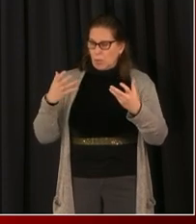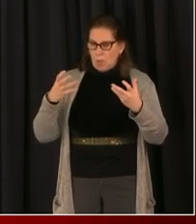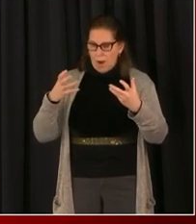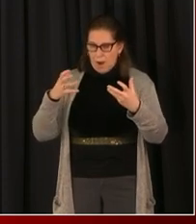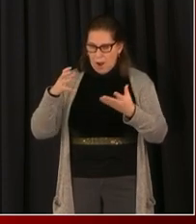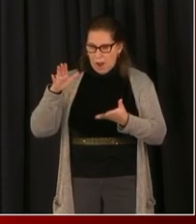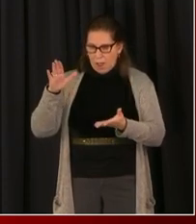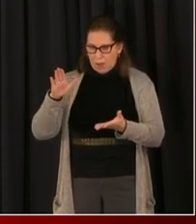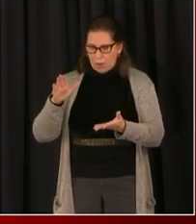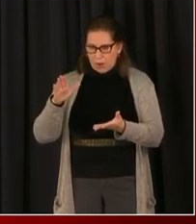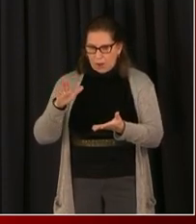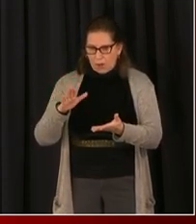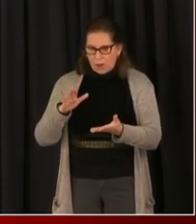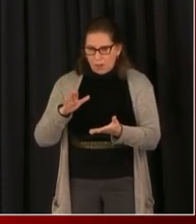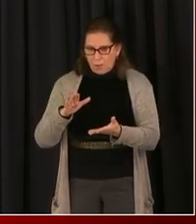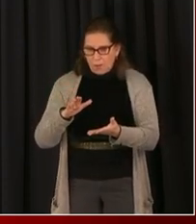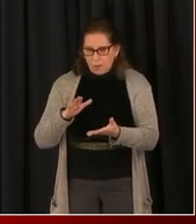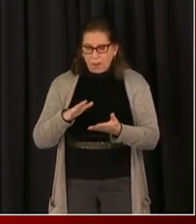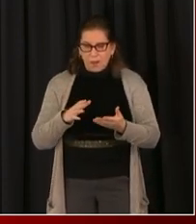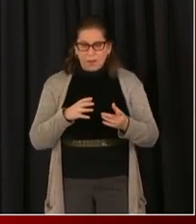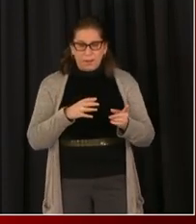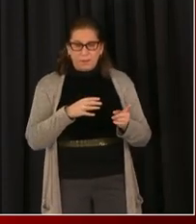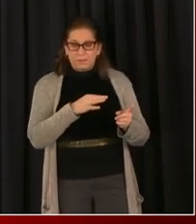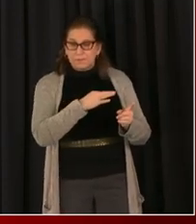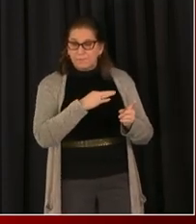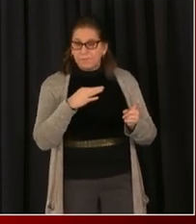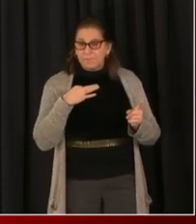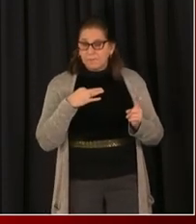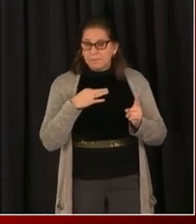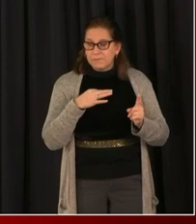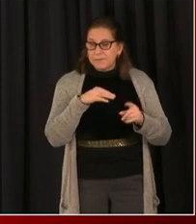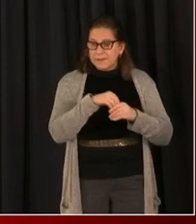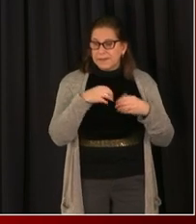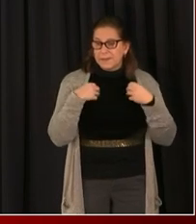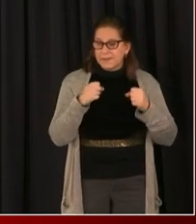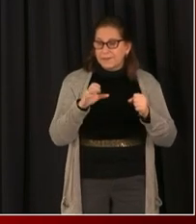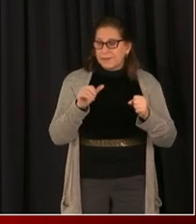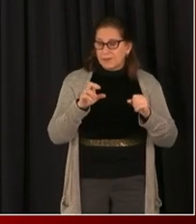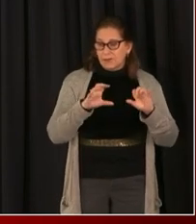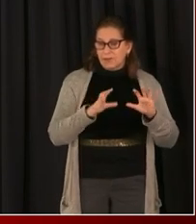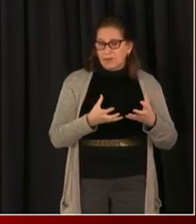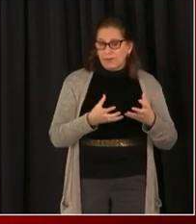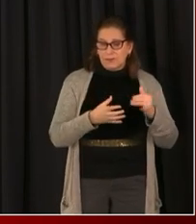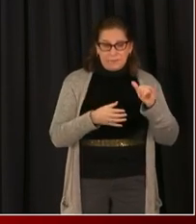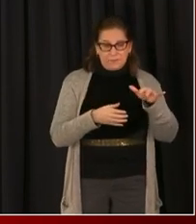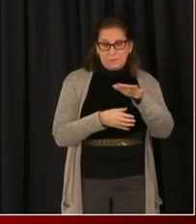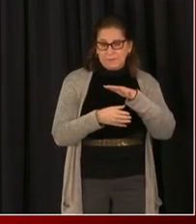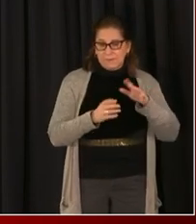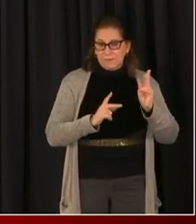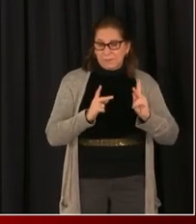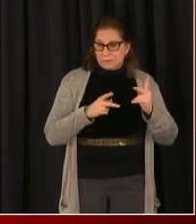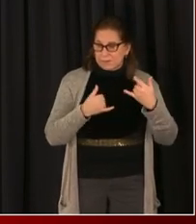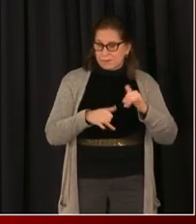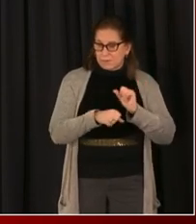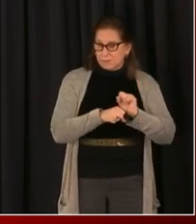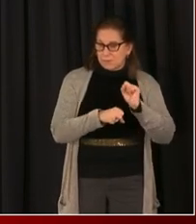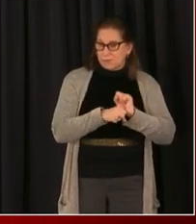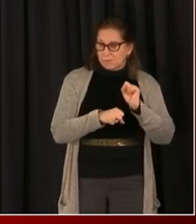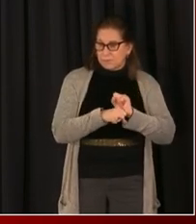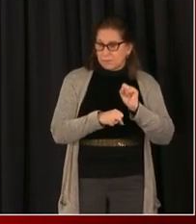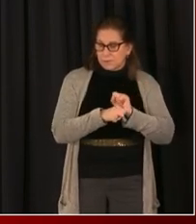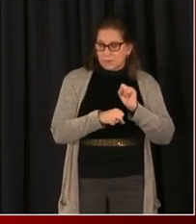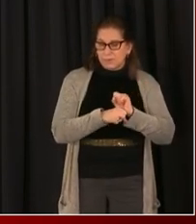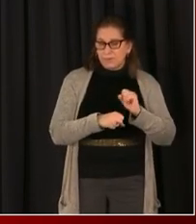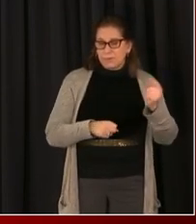community keep their risk low while they're not at work, and that the individuals who have to come into their healthcare setting are going to be